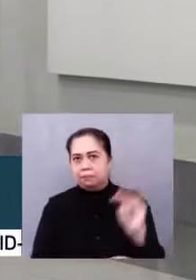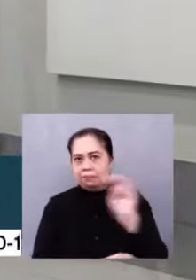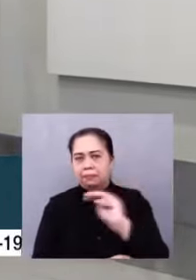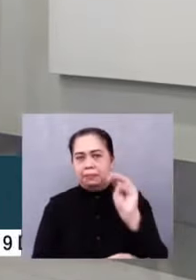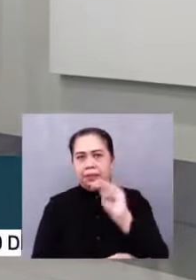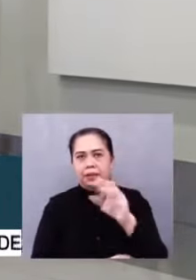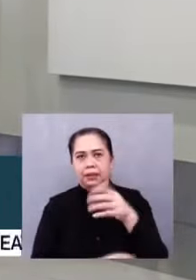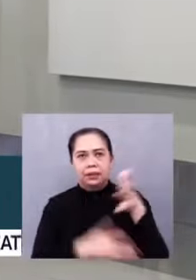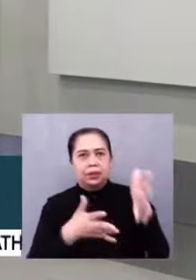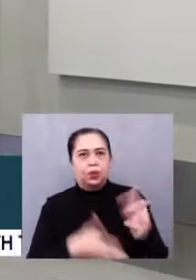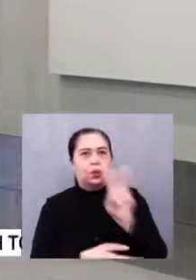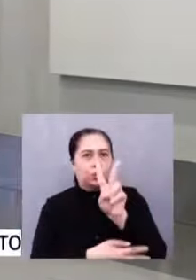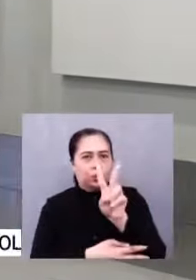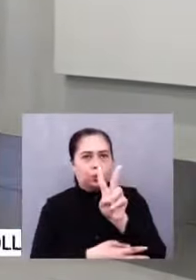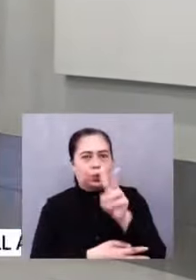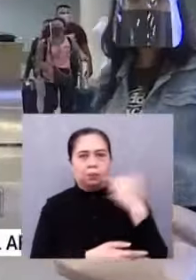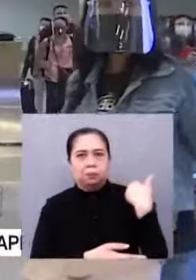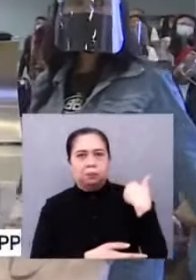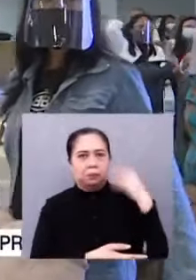two unaccounted for.